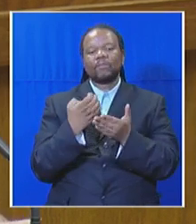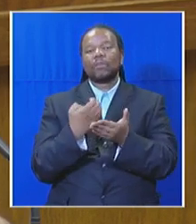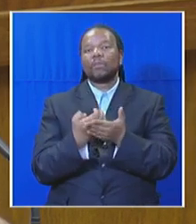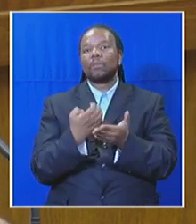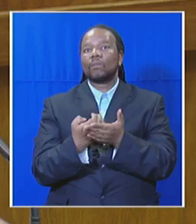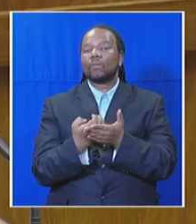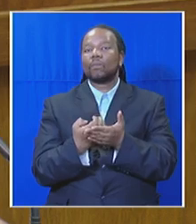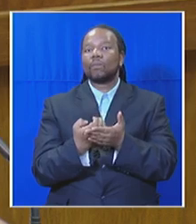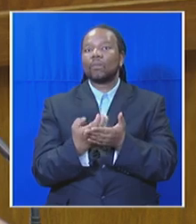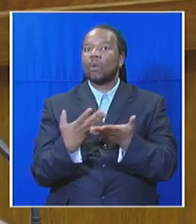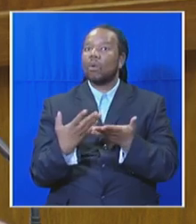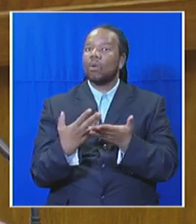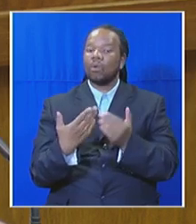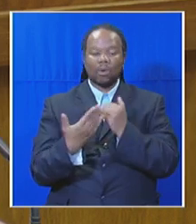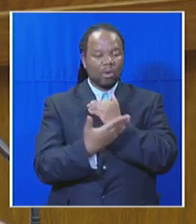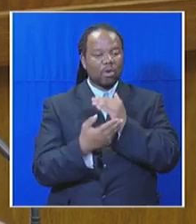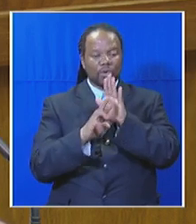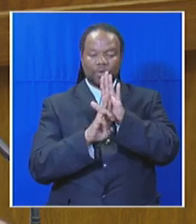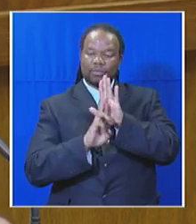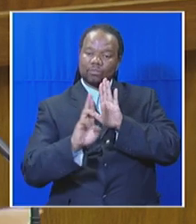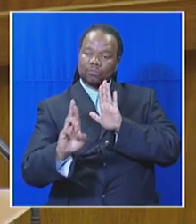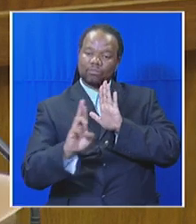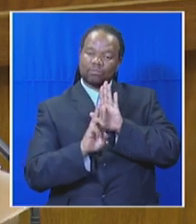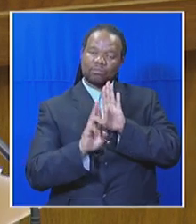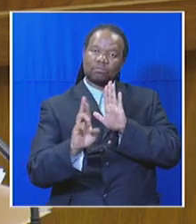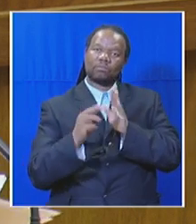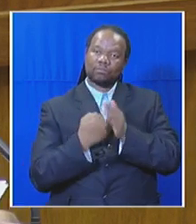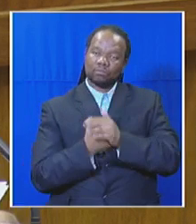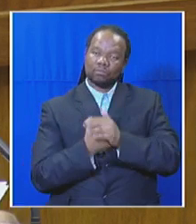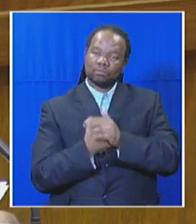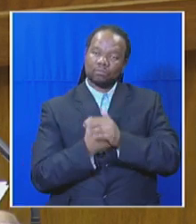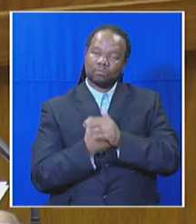diplomacy, it should be noted that